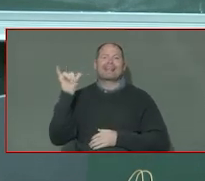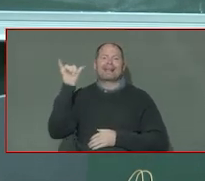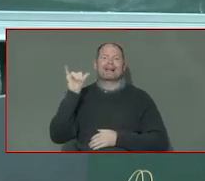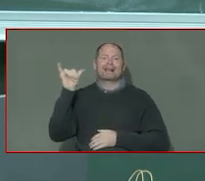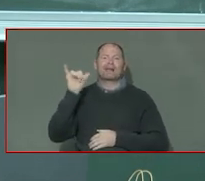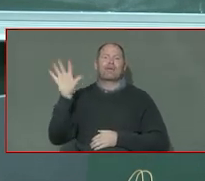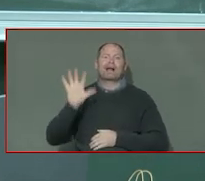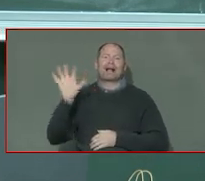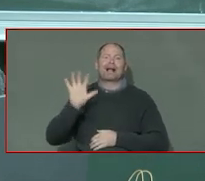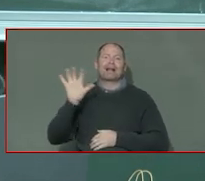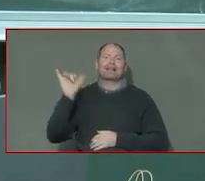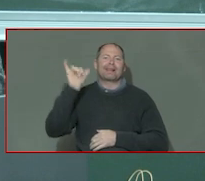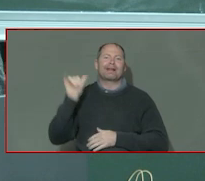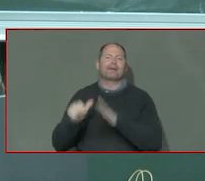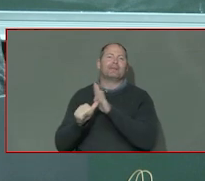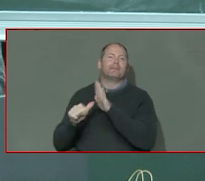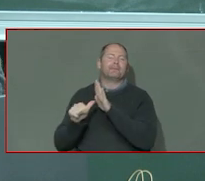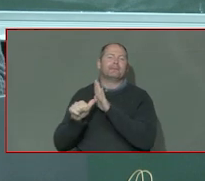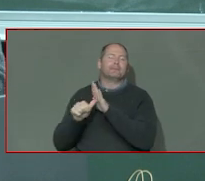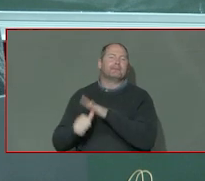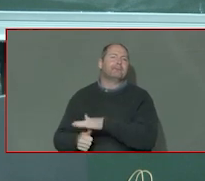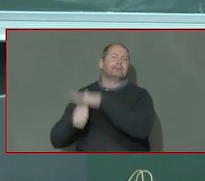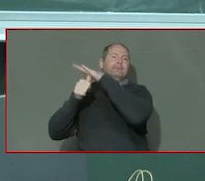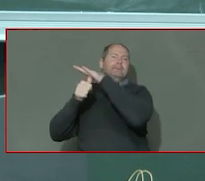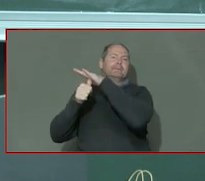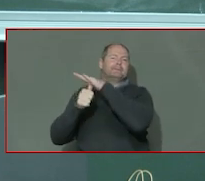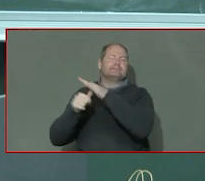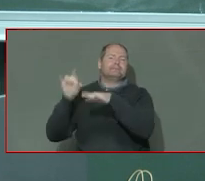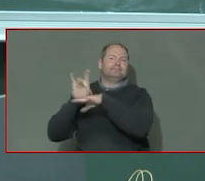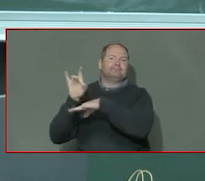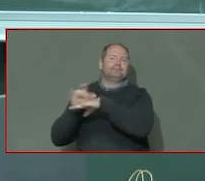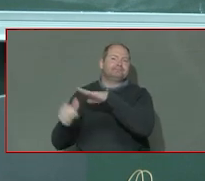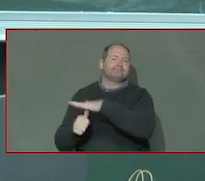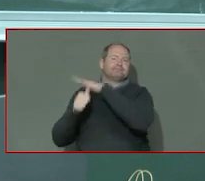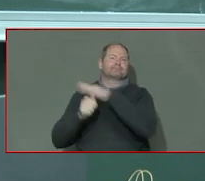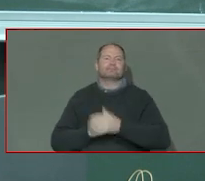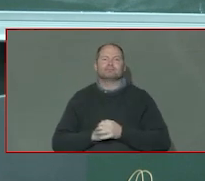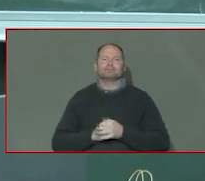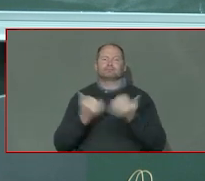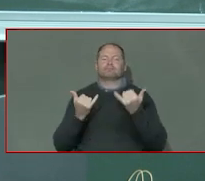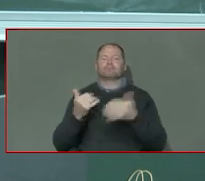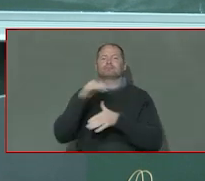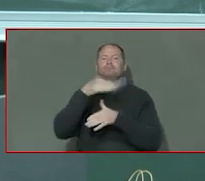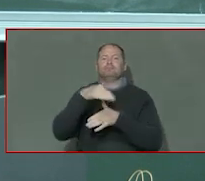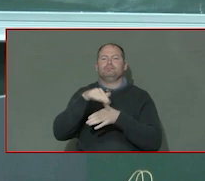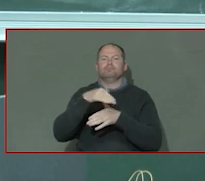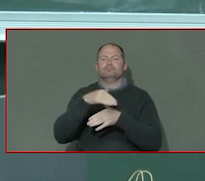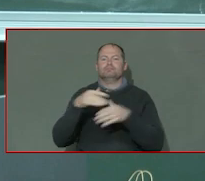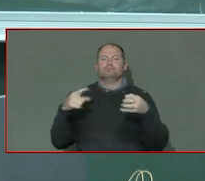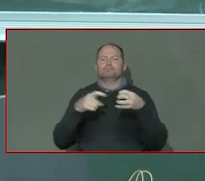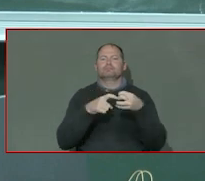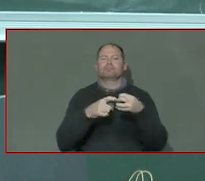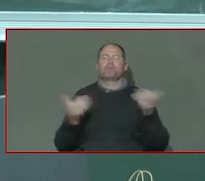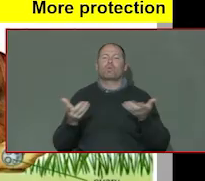we can see that's more important, what we want to stress. But external fertilization usually is in